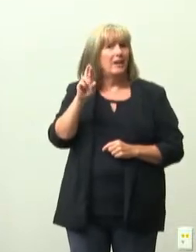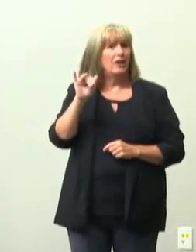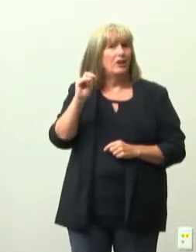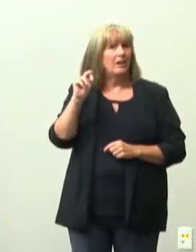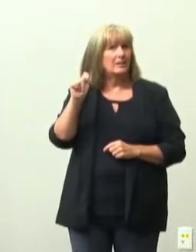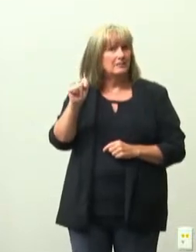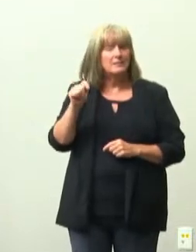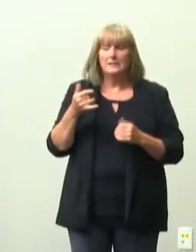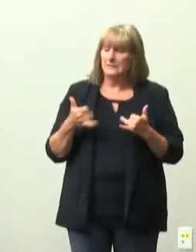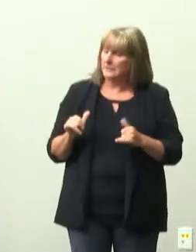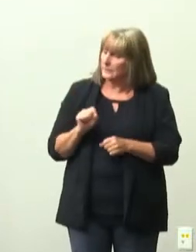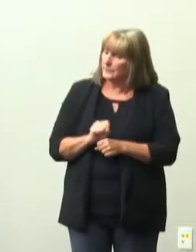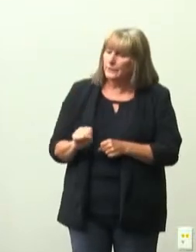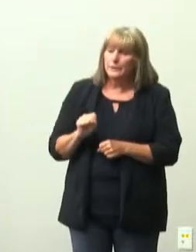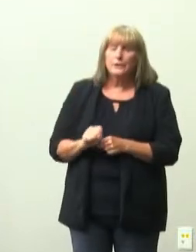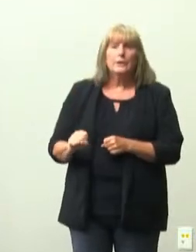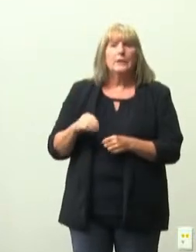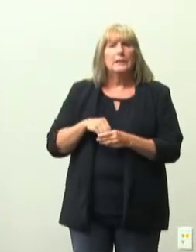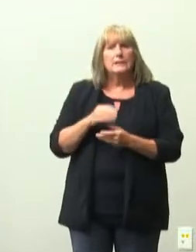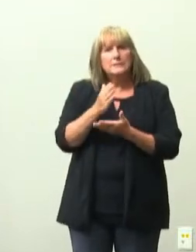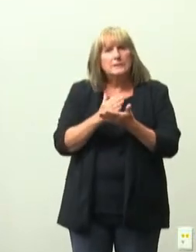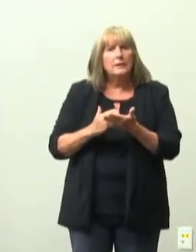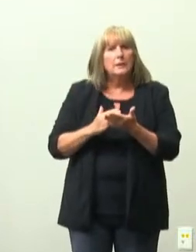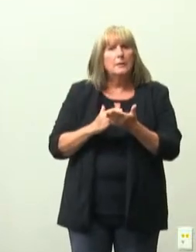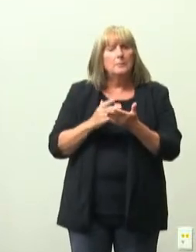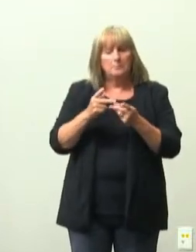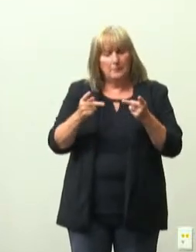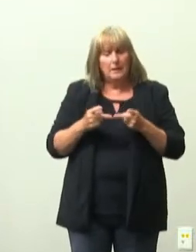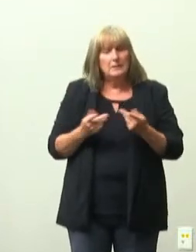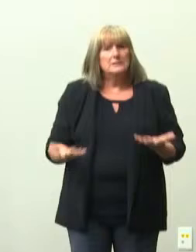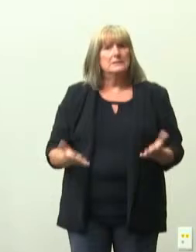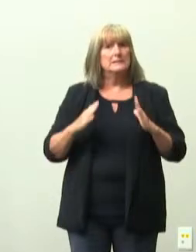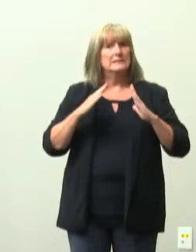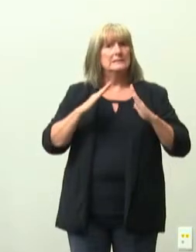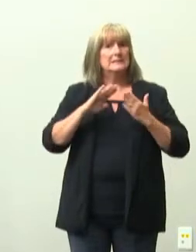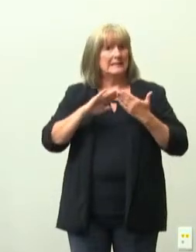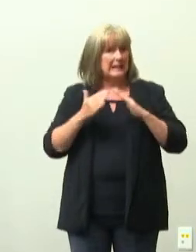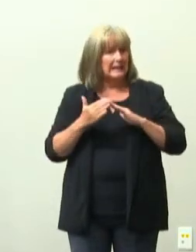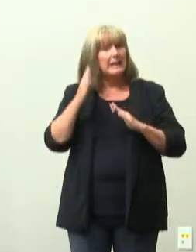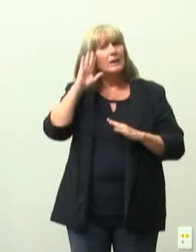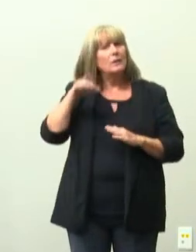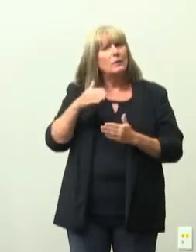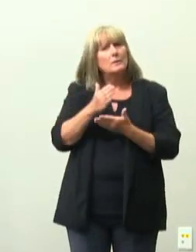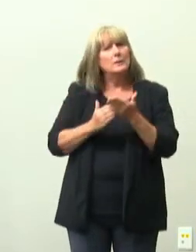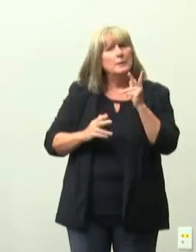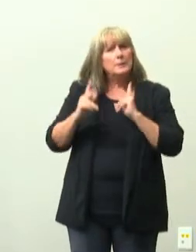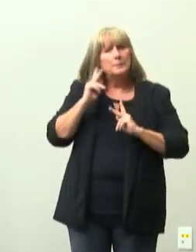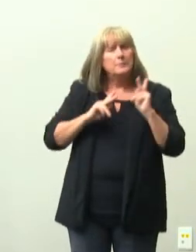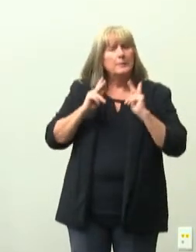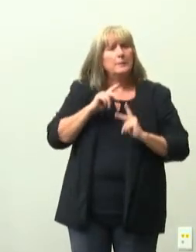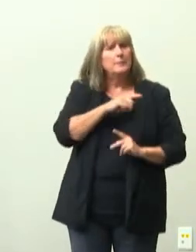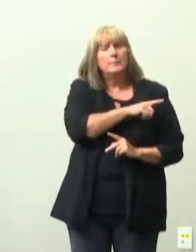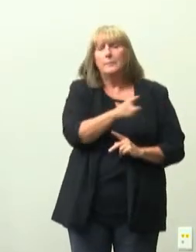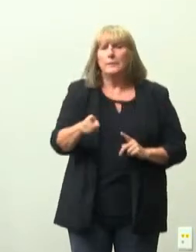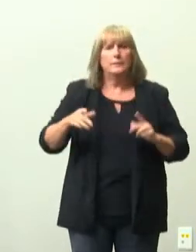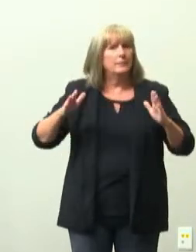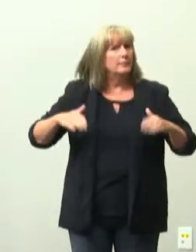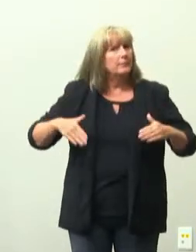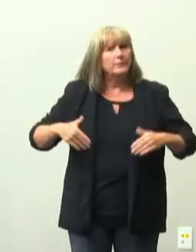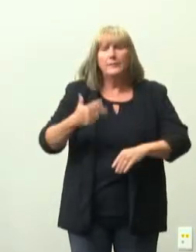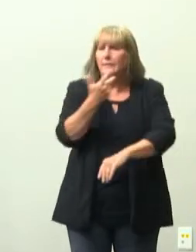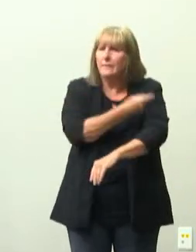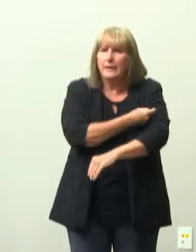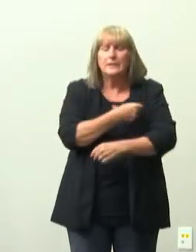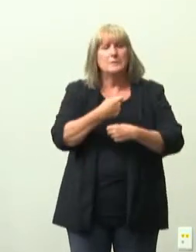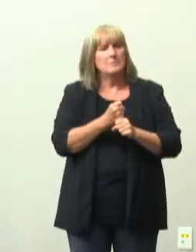We're still working in certain quadrants of the city where we know that some people have not been vaccinated to make it